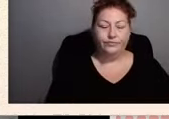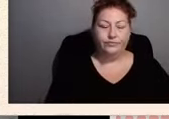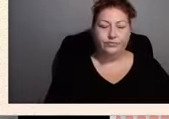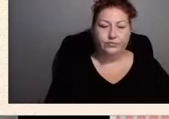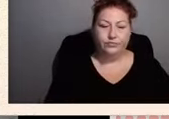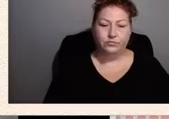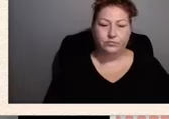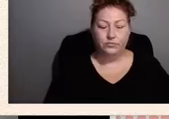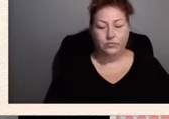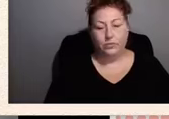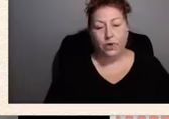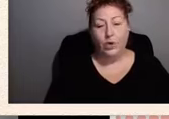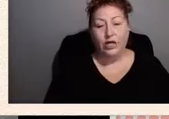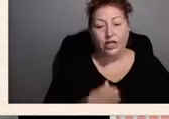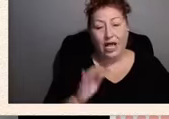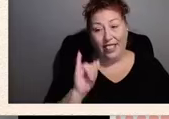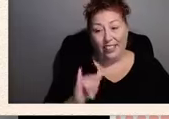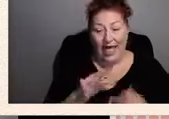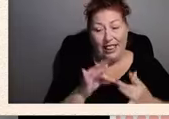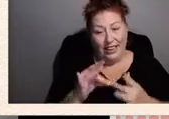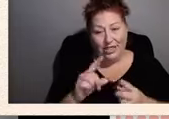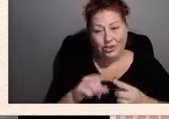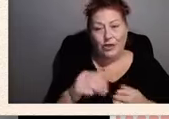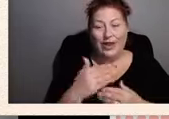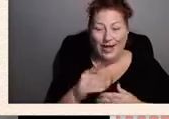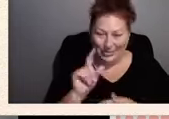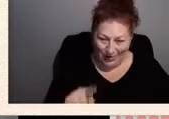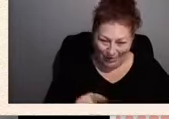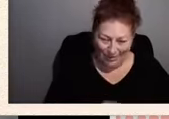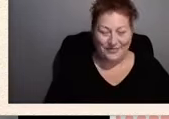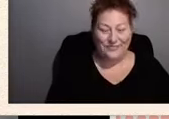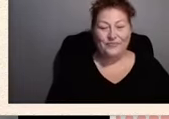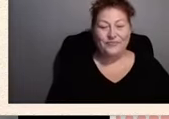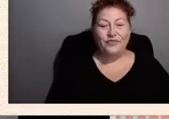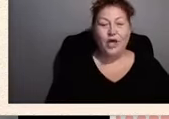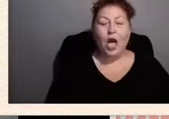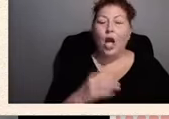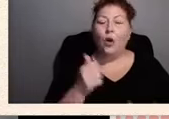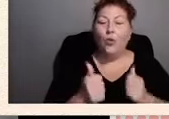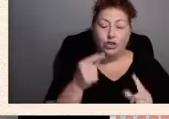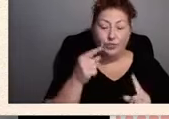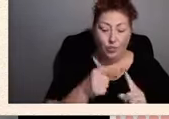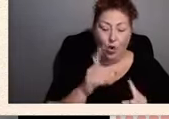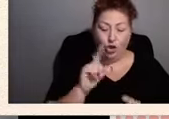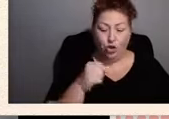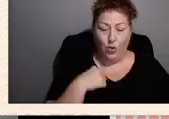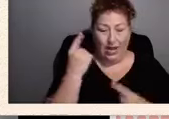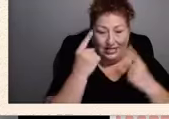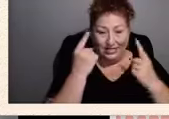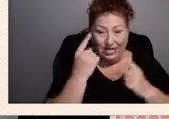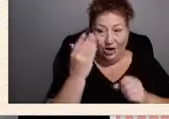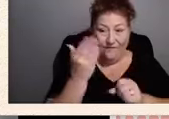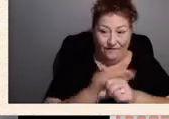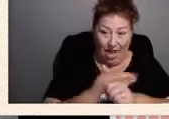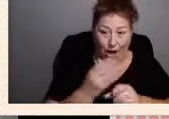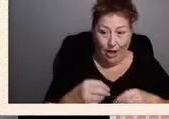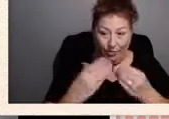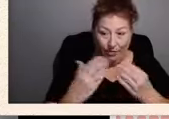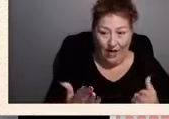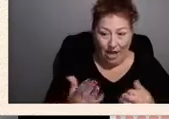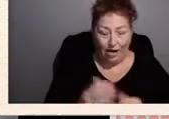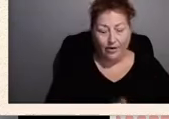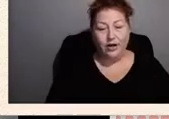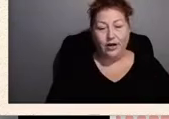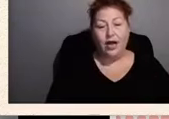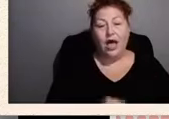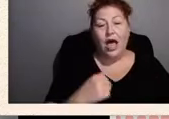Which leads me into my next question. At what point do I consider firing a provider? I wanted to